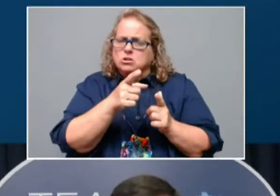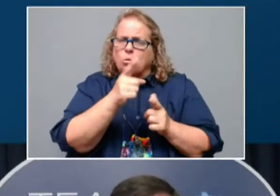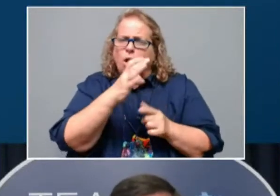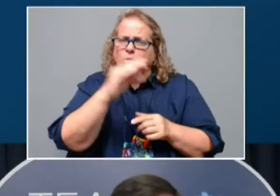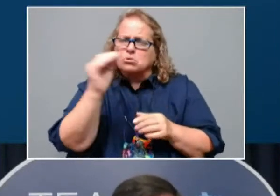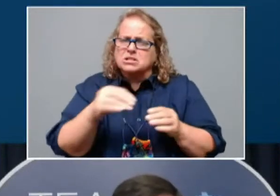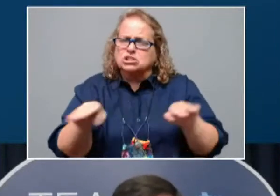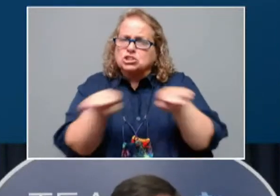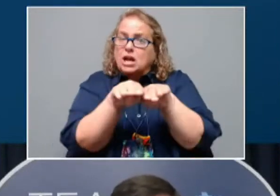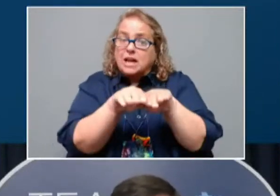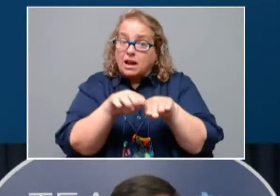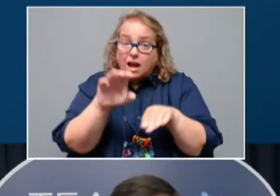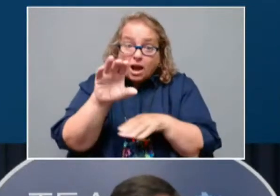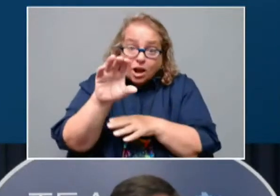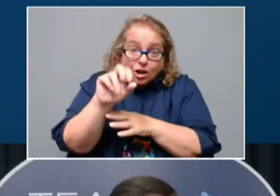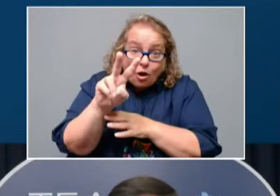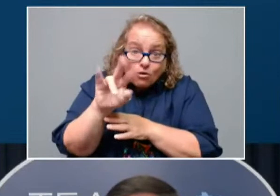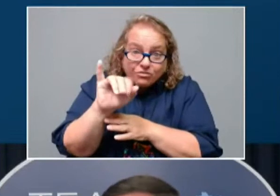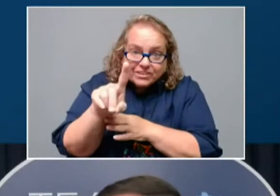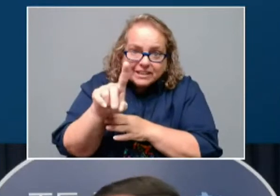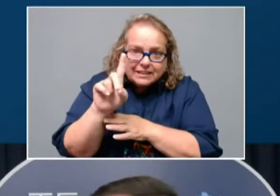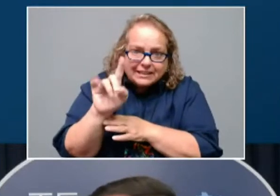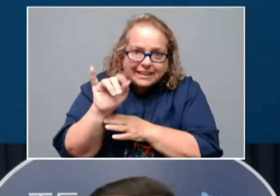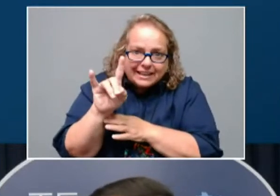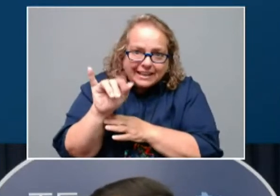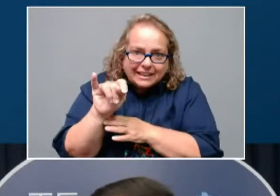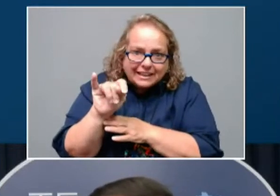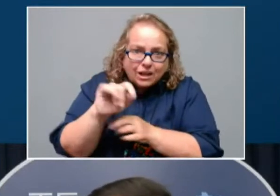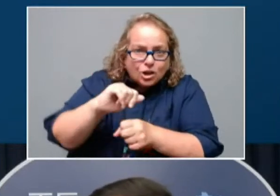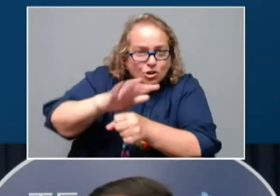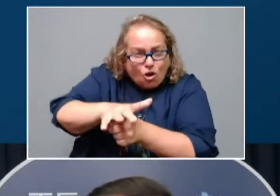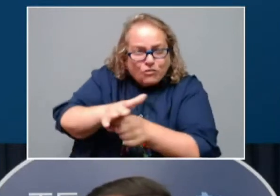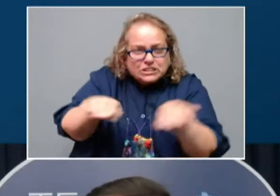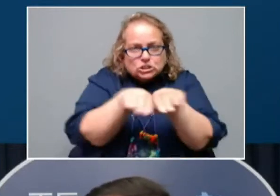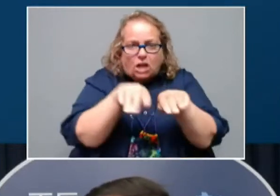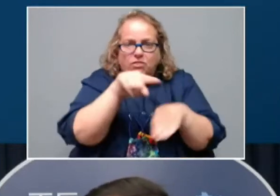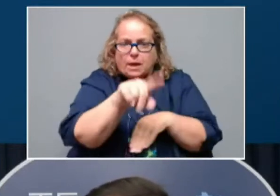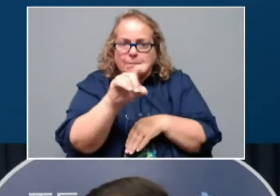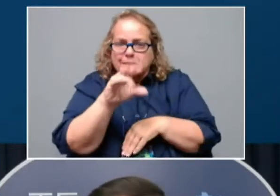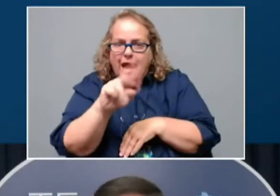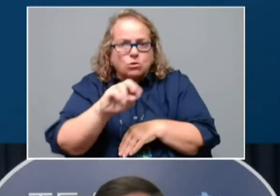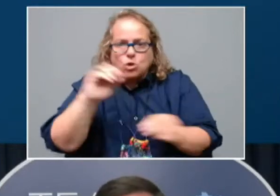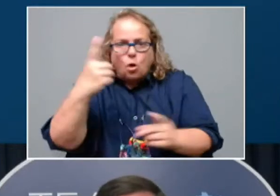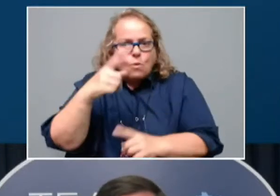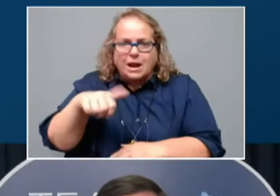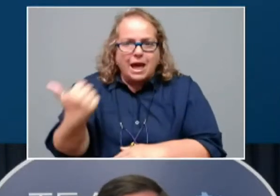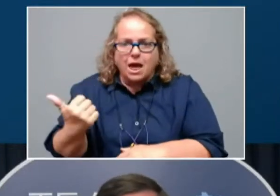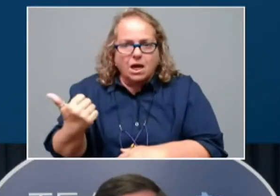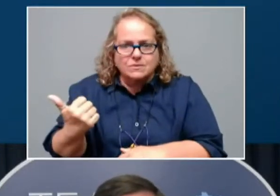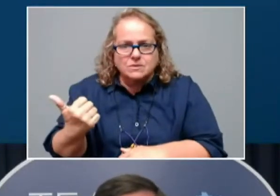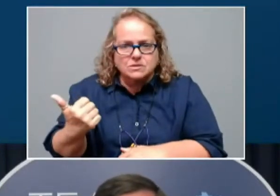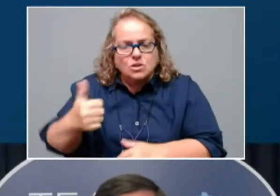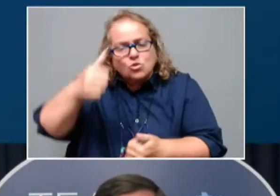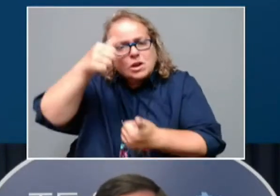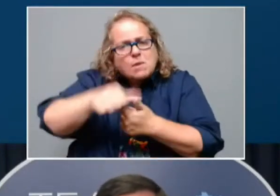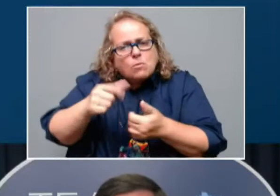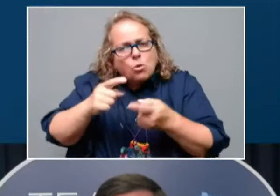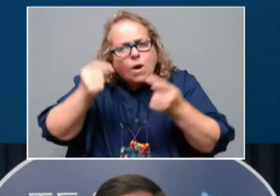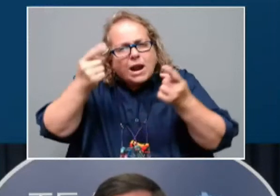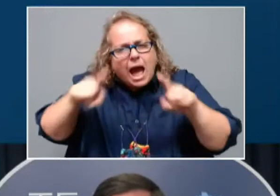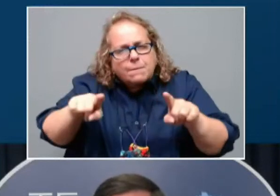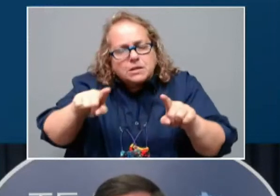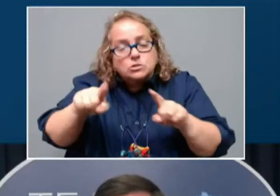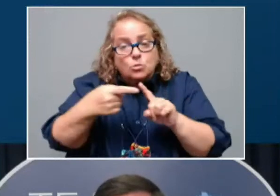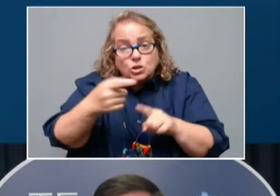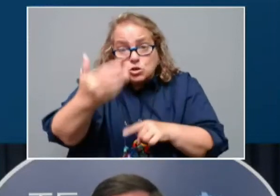it instead of anybody else. So let's just remember what happens. I mean, we know how quickly the Delta variant